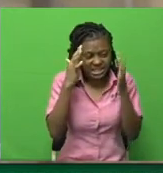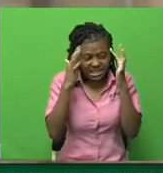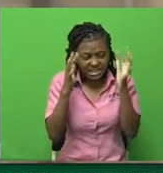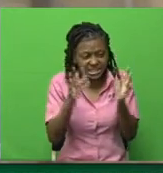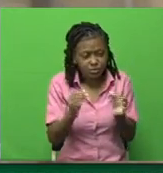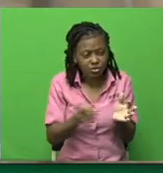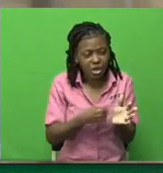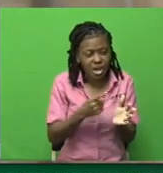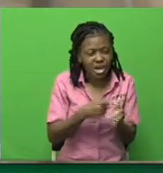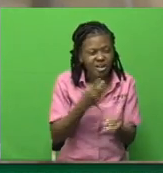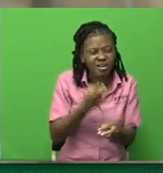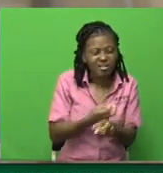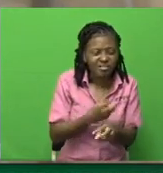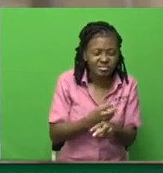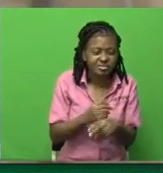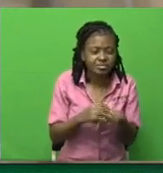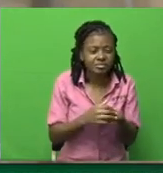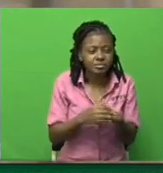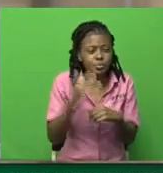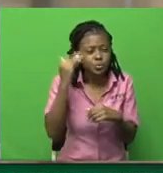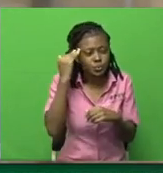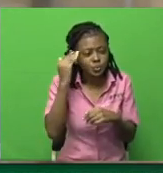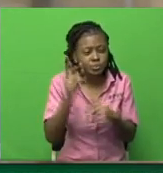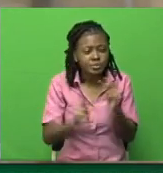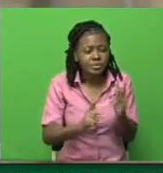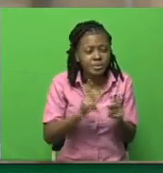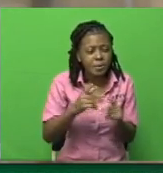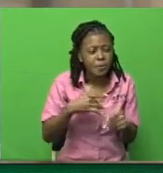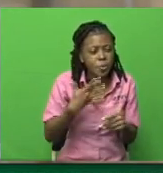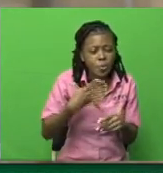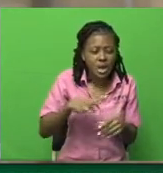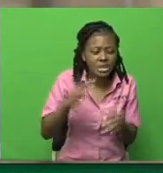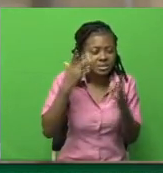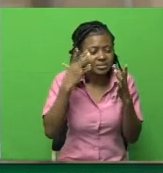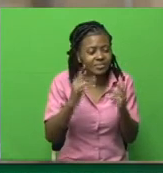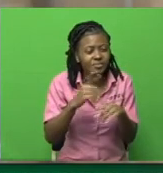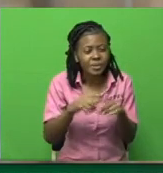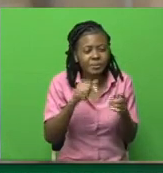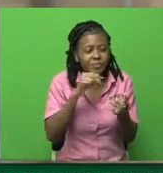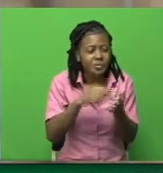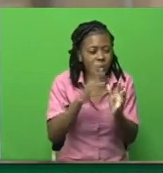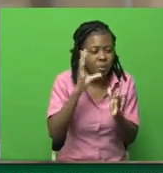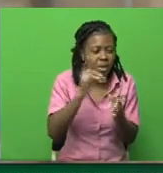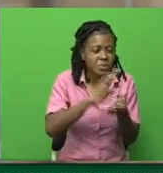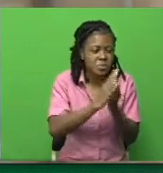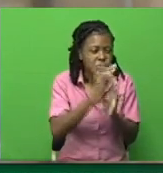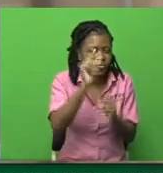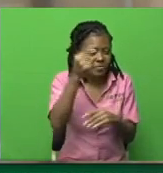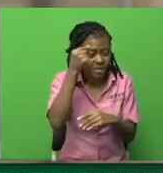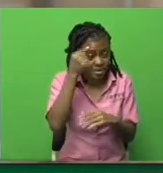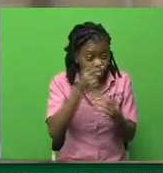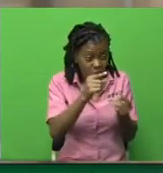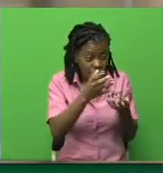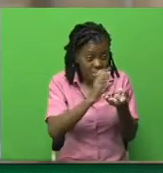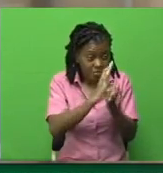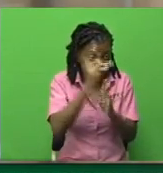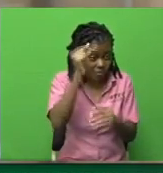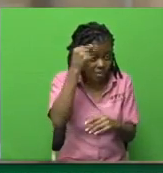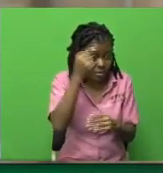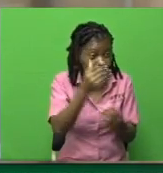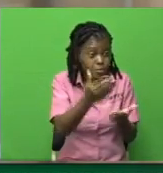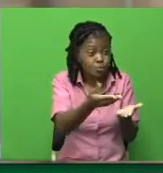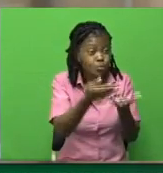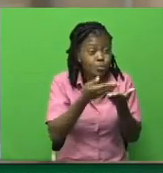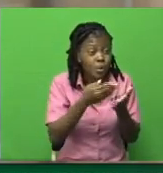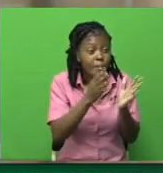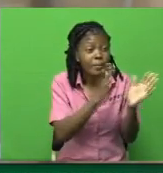it is going to present you with a political opportunity to come into government if you want to come in government present to us your plans and